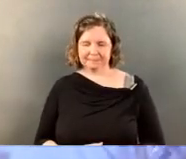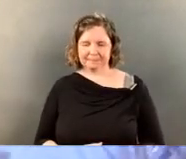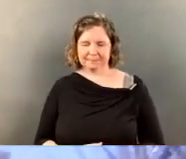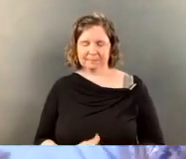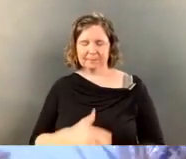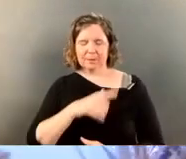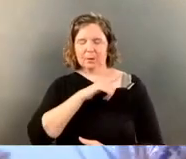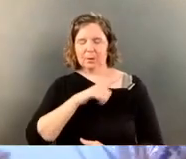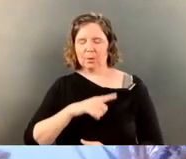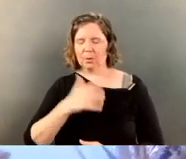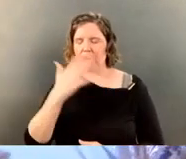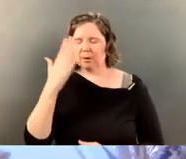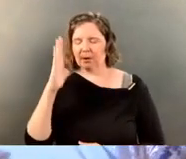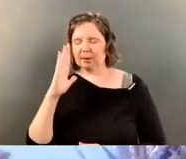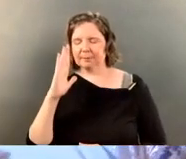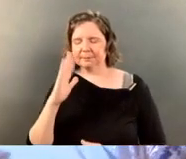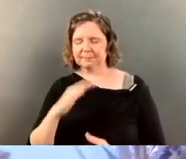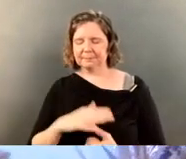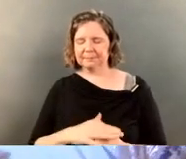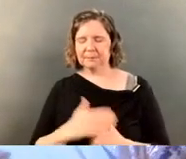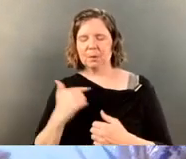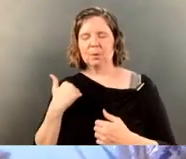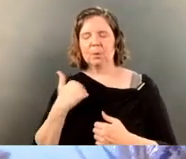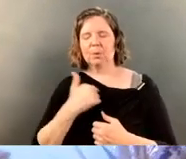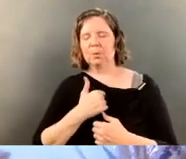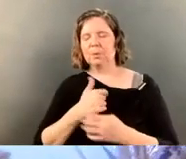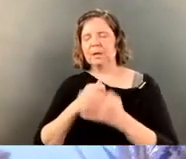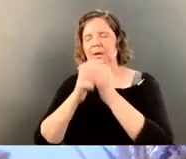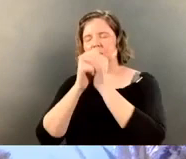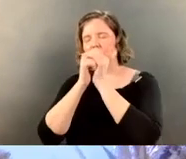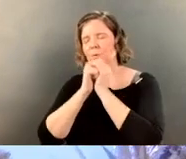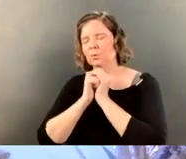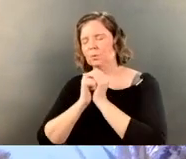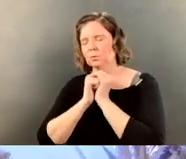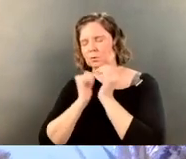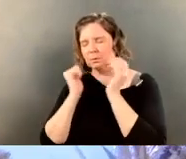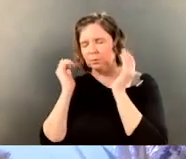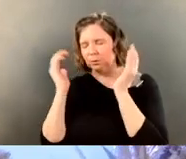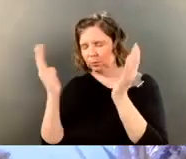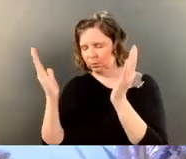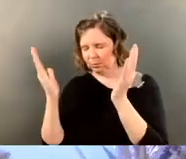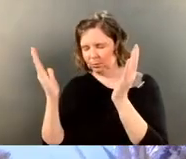Lord God, we worship you.